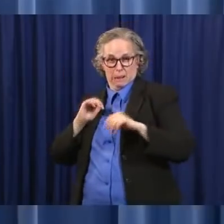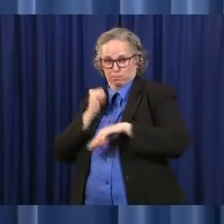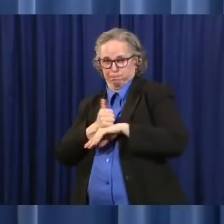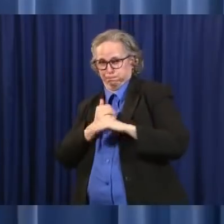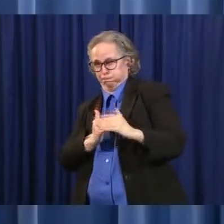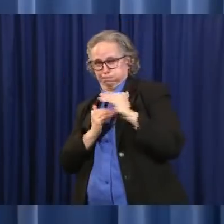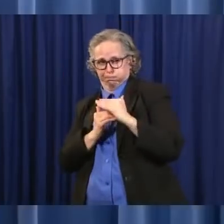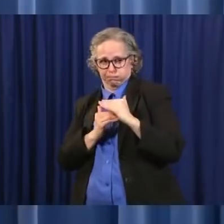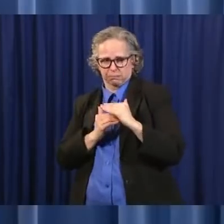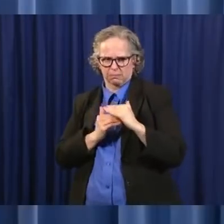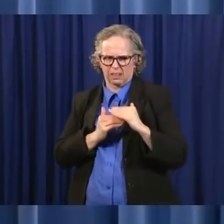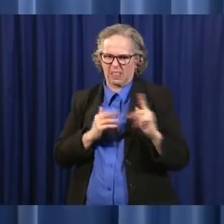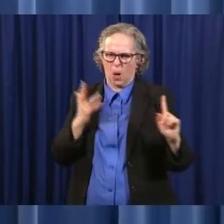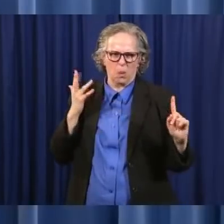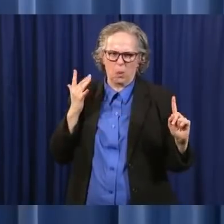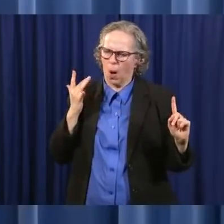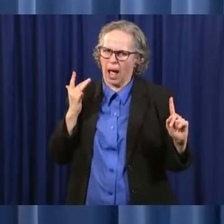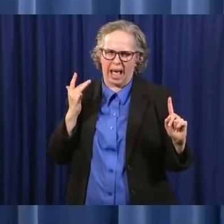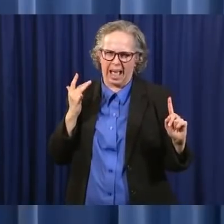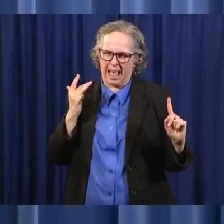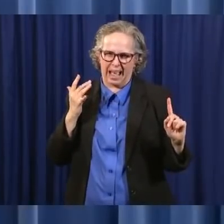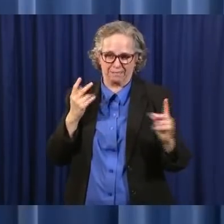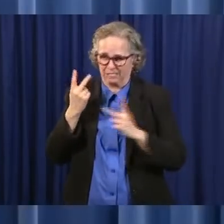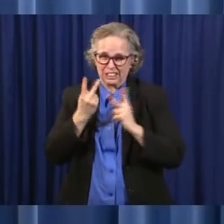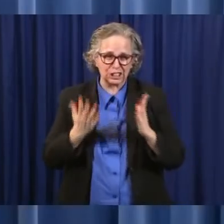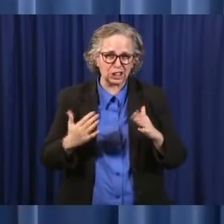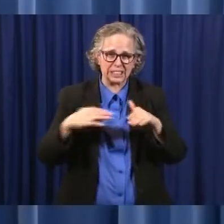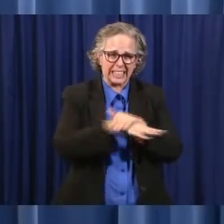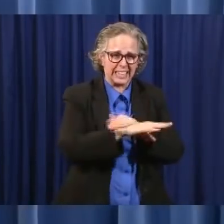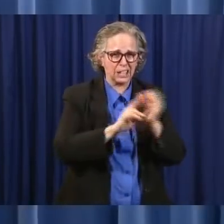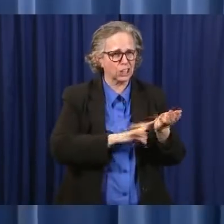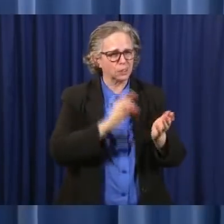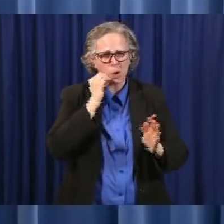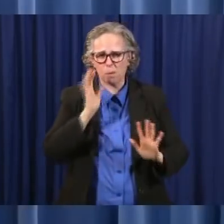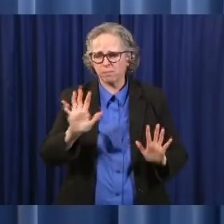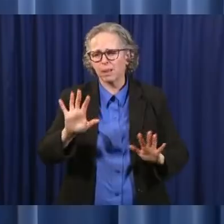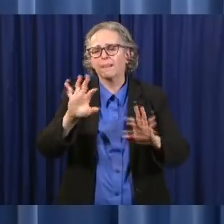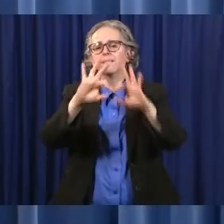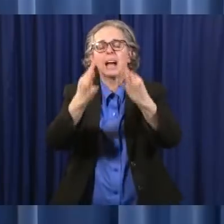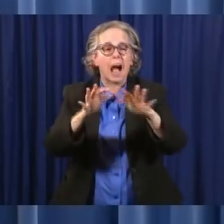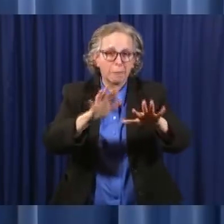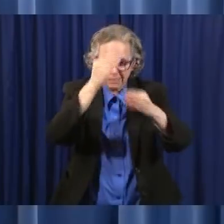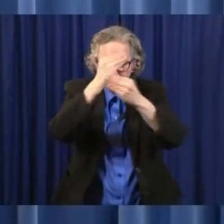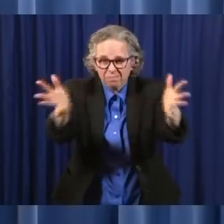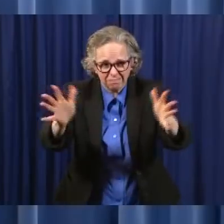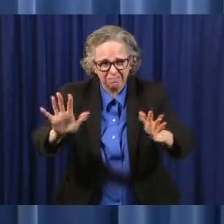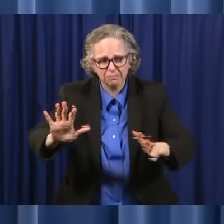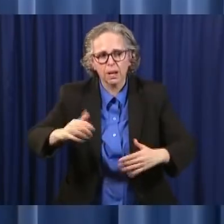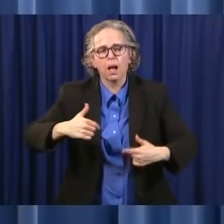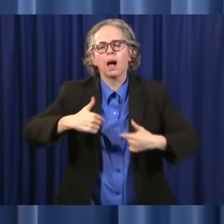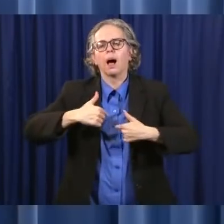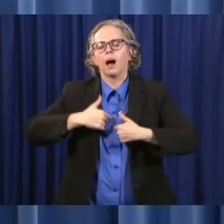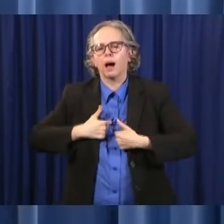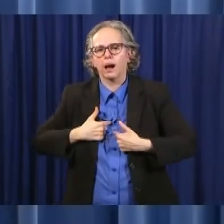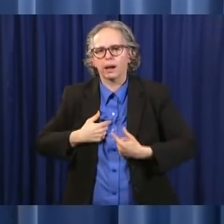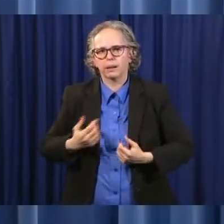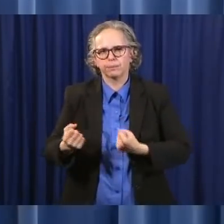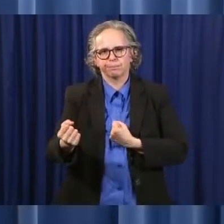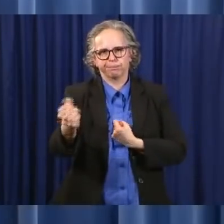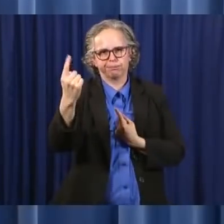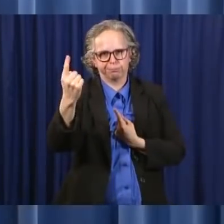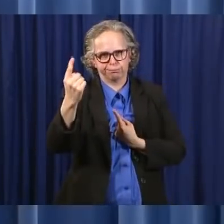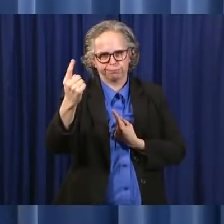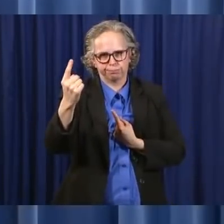not allowed. And I just want to say to families out there, I understand it. I mean, I can